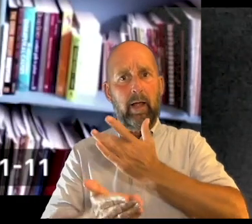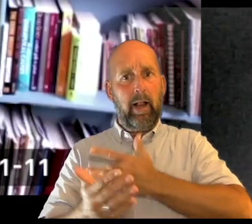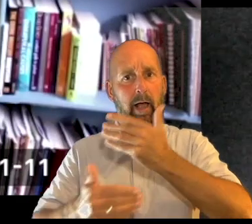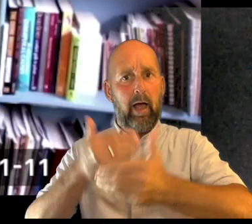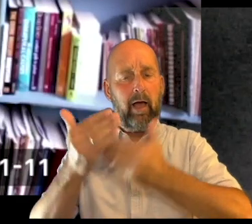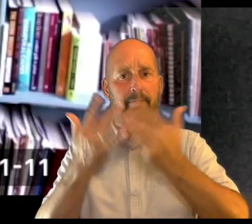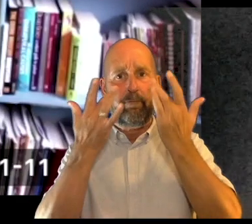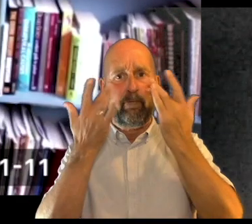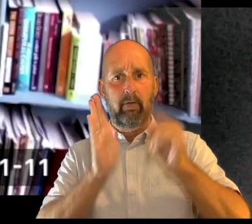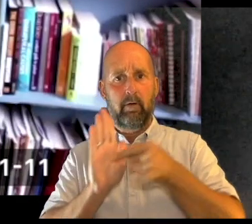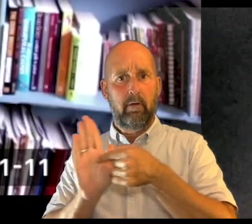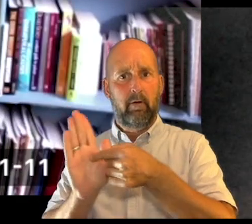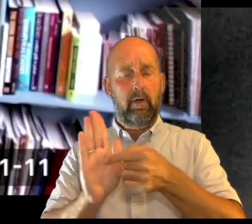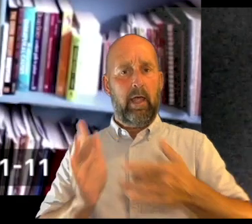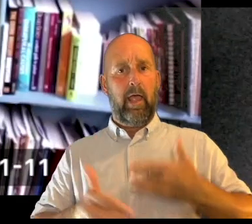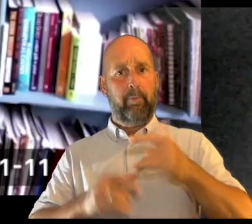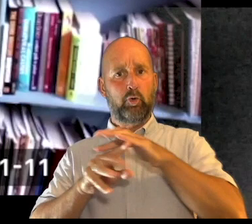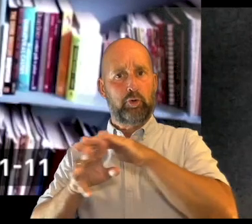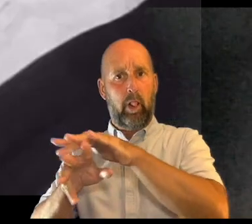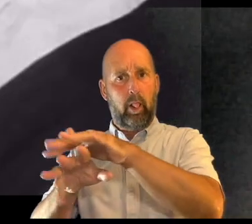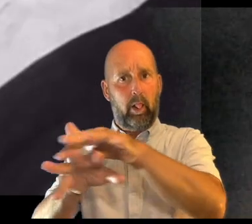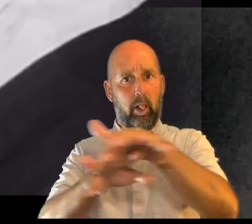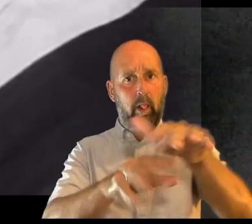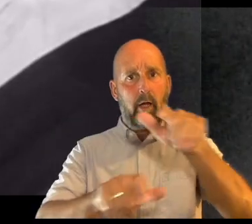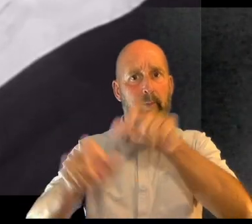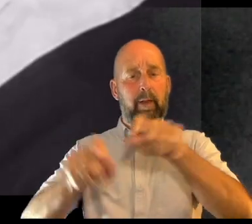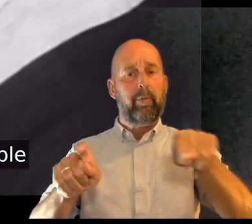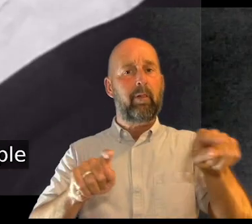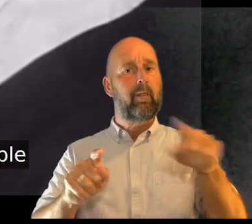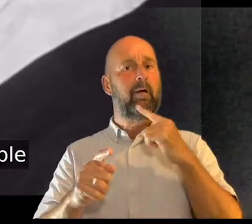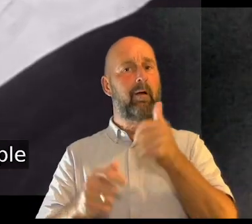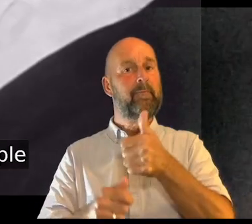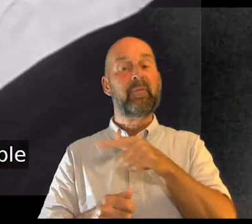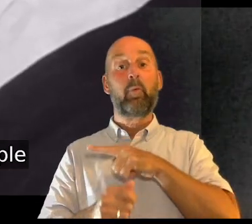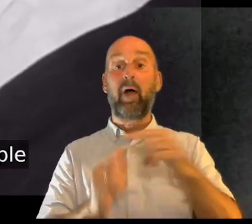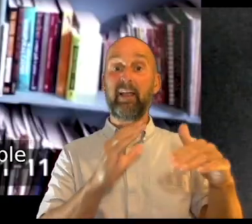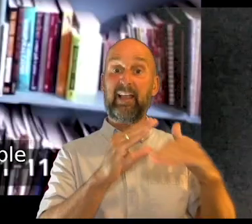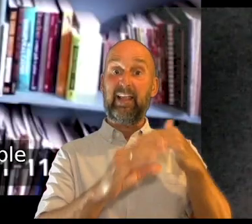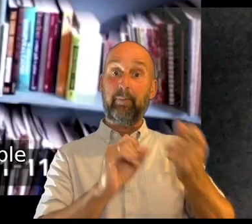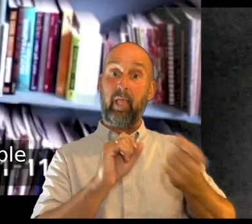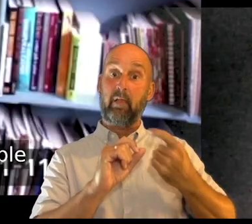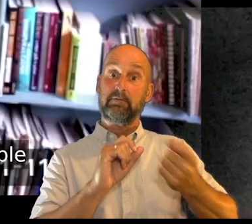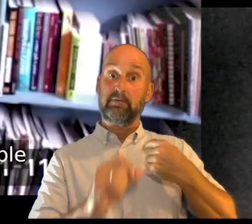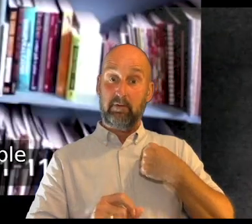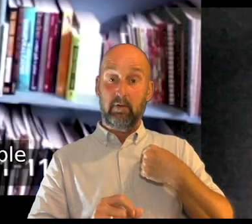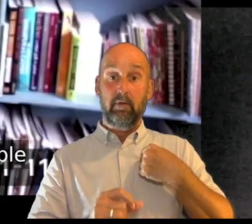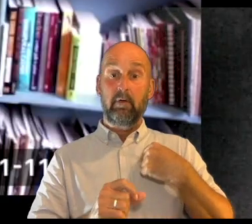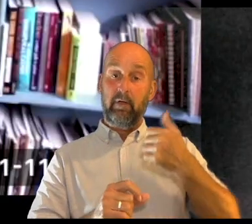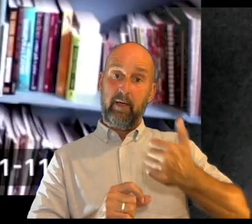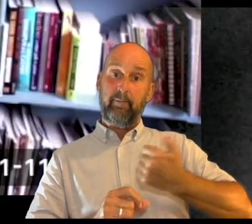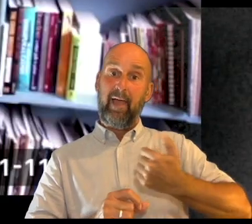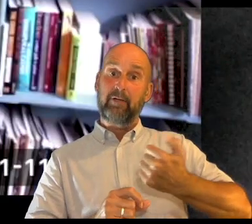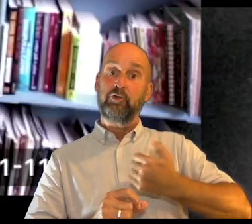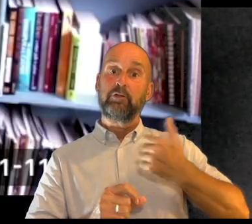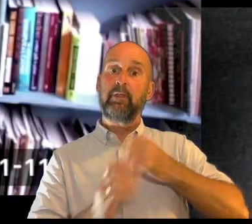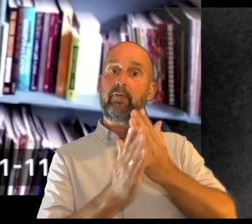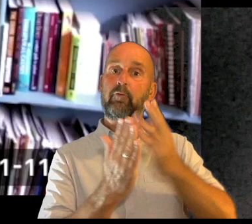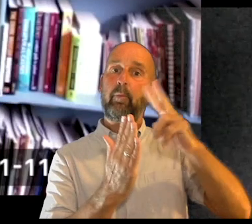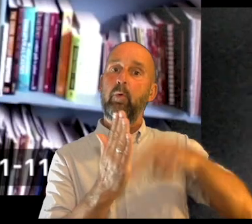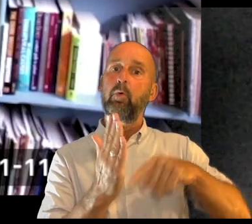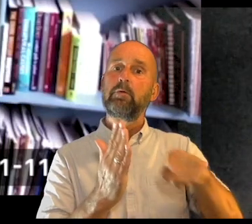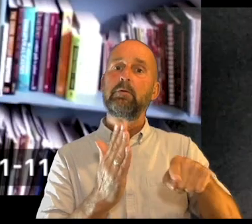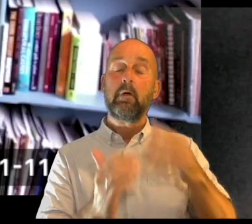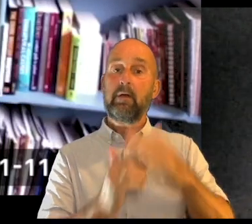them emotionally impact on other people. I'll never get over that. I get emails and messages from people who've read my books,